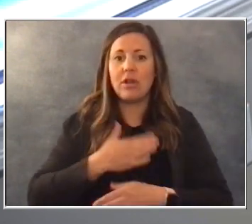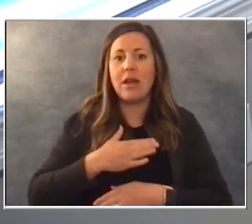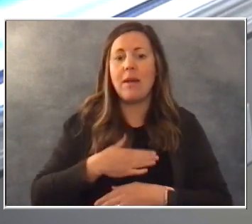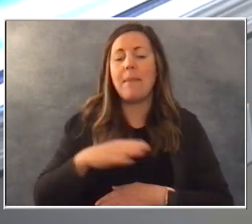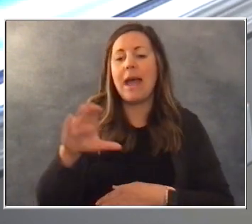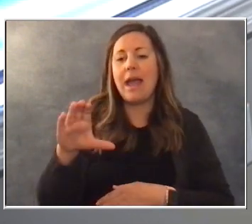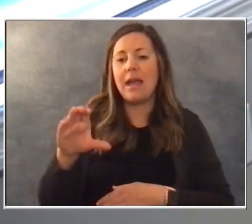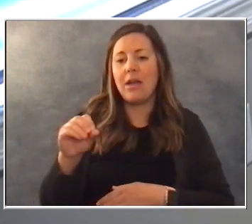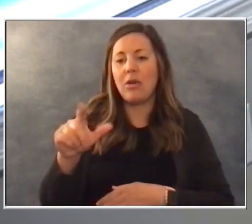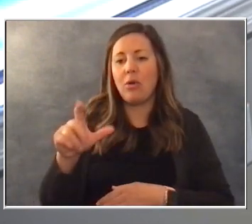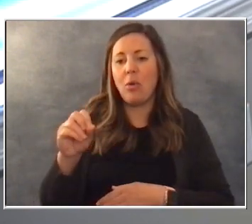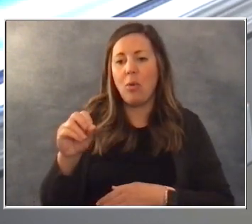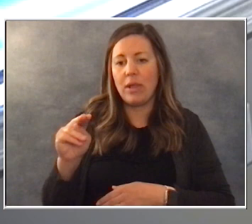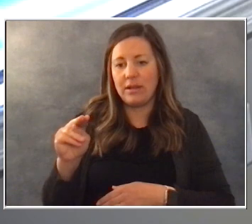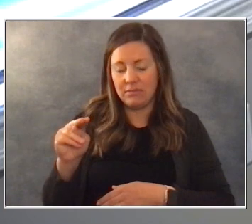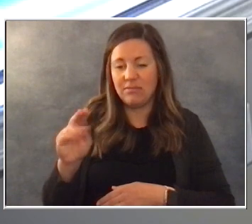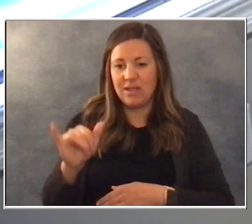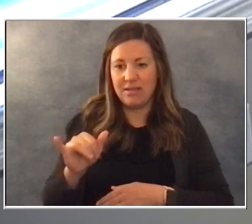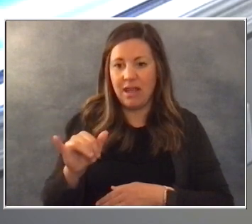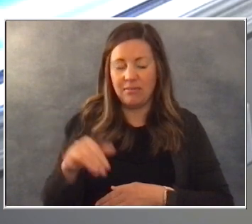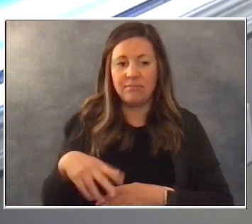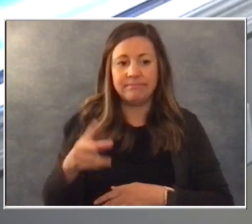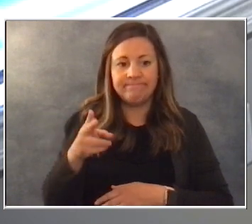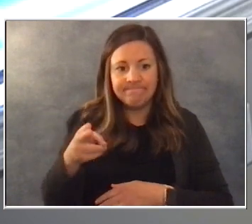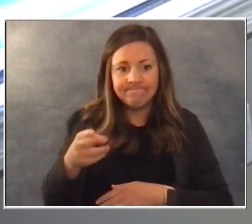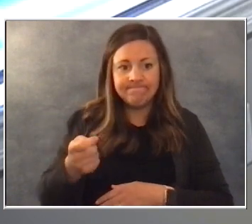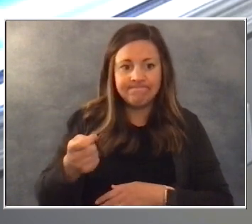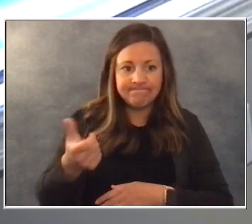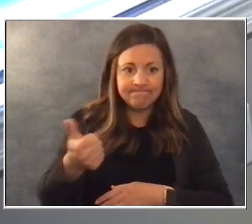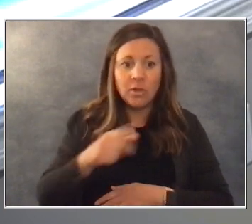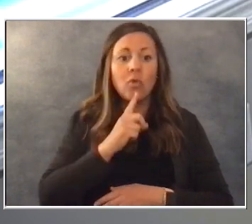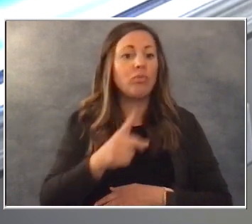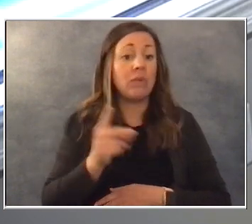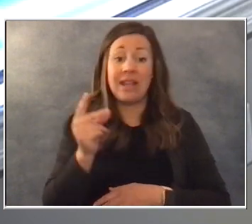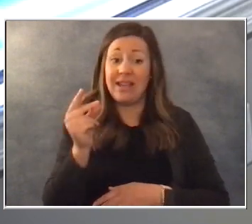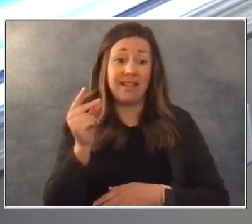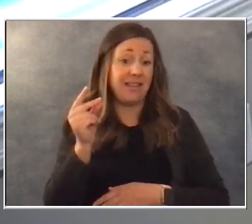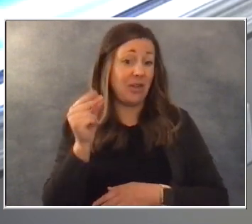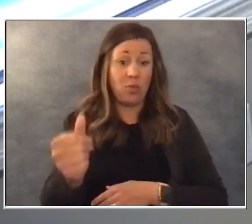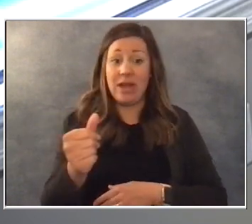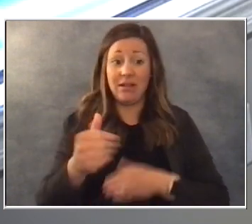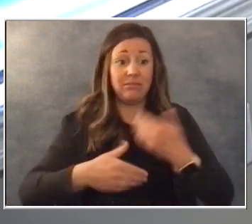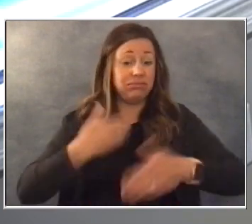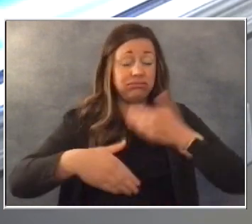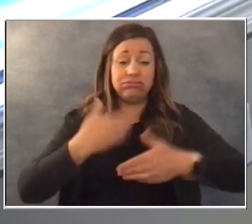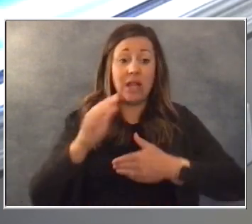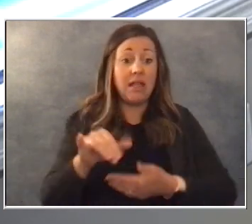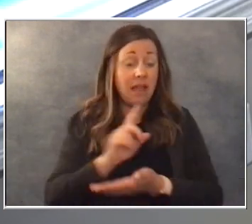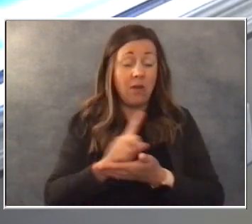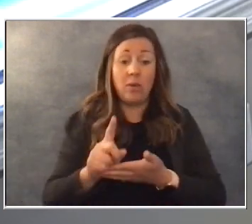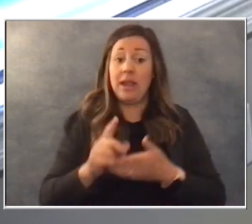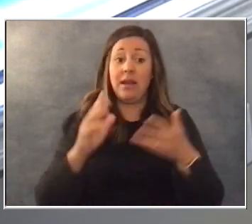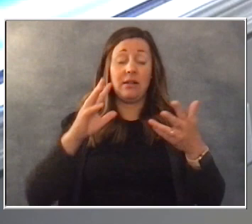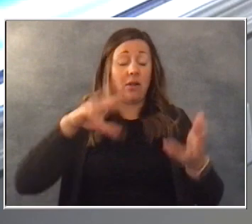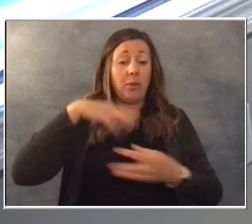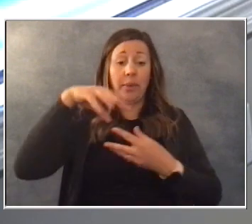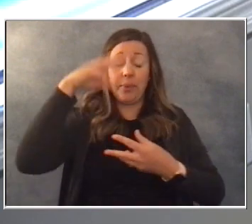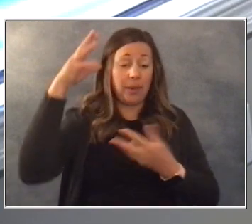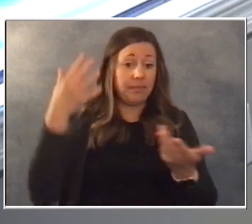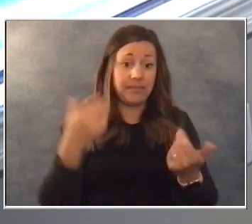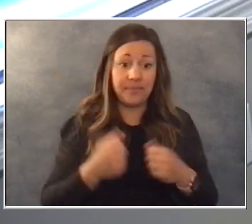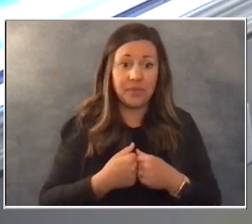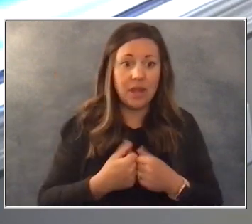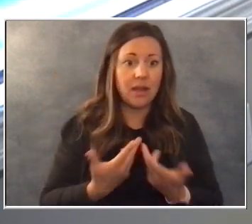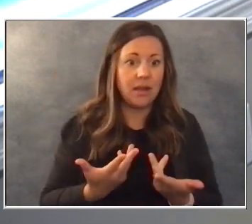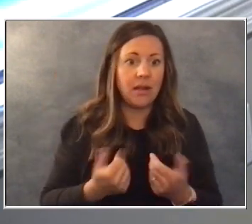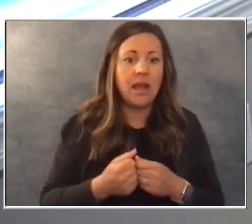colon. So it was very quick. It happened, that was a whirlwind week. And